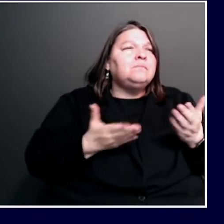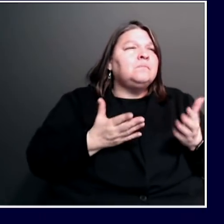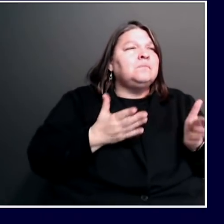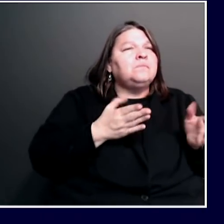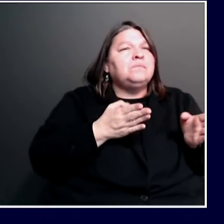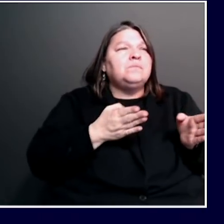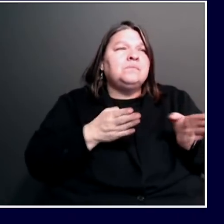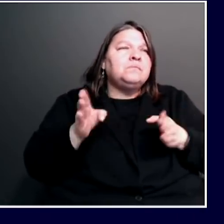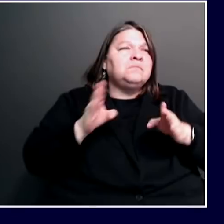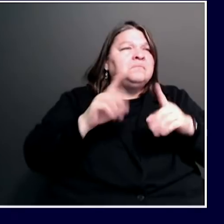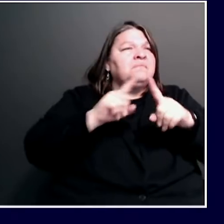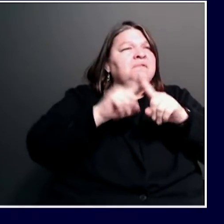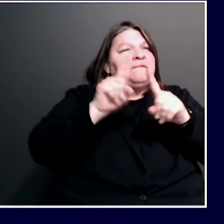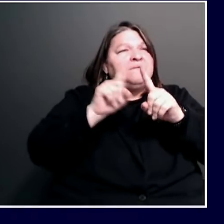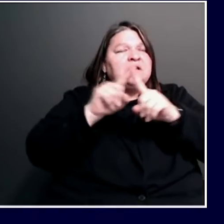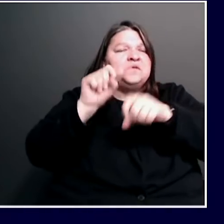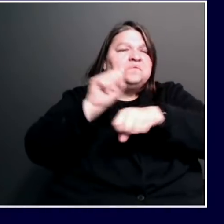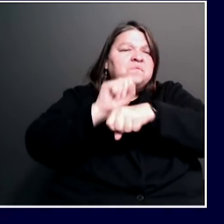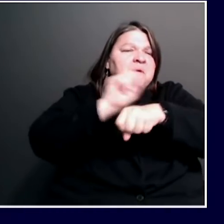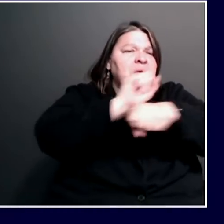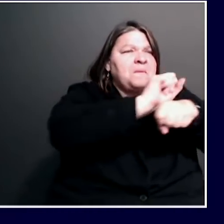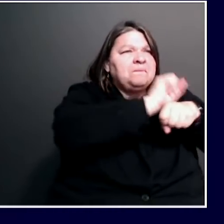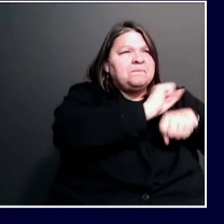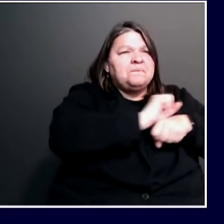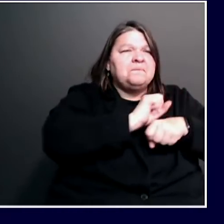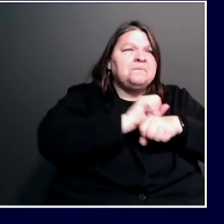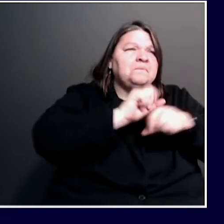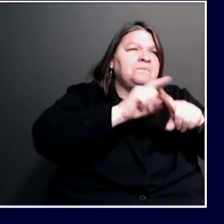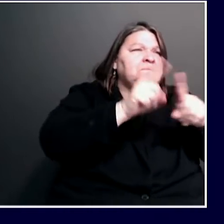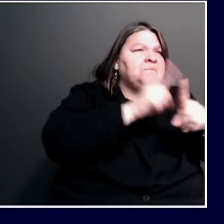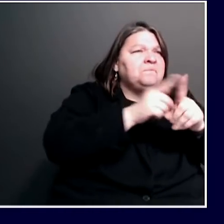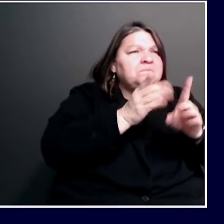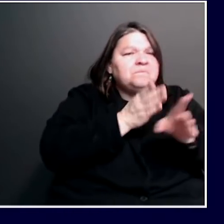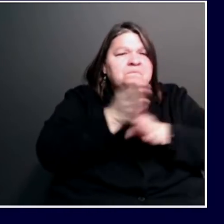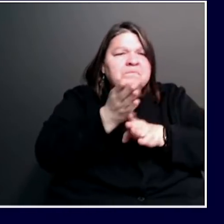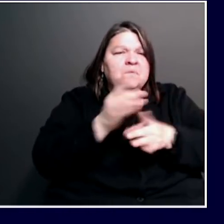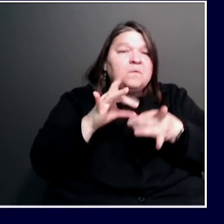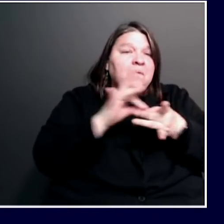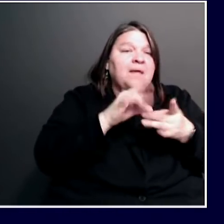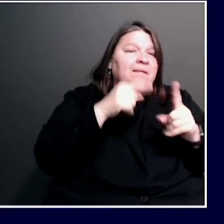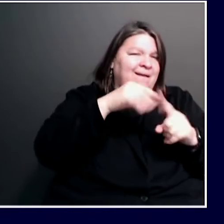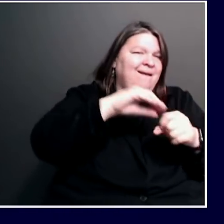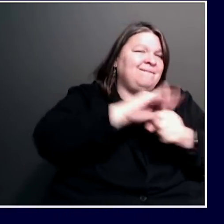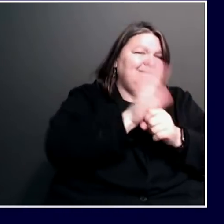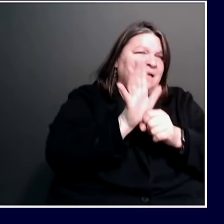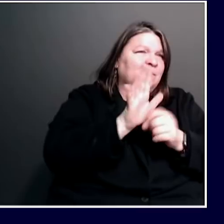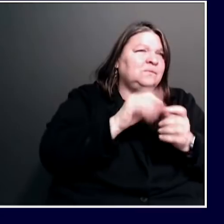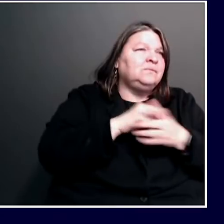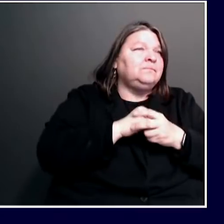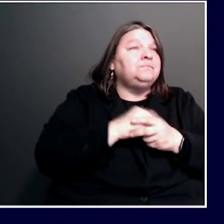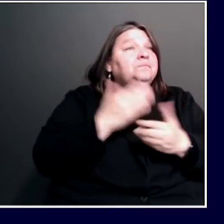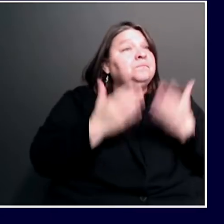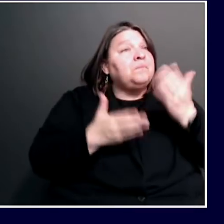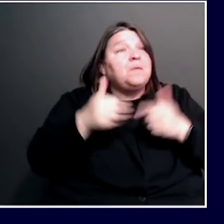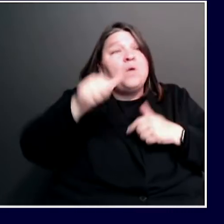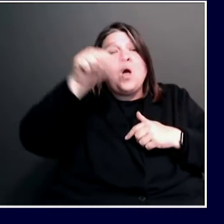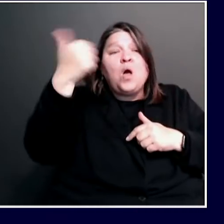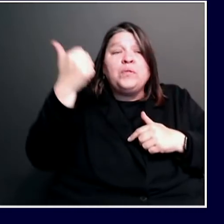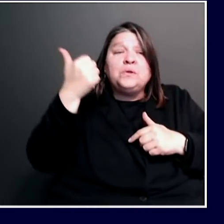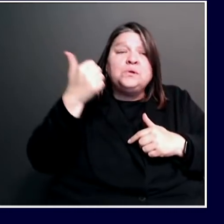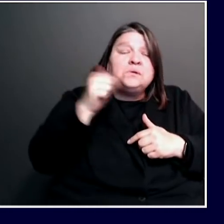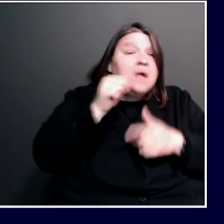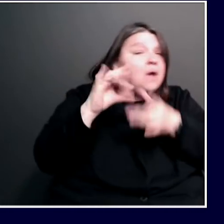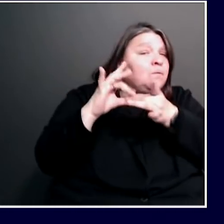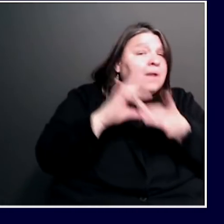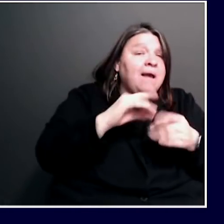the agency, maybe working on other parts of the response or perhaps an entirely non-COVID related matter. We're still working with those, but 20 of